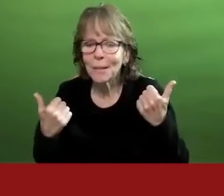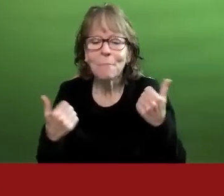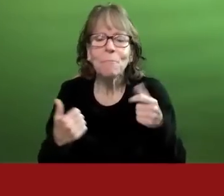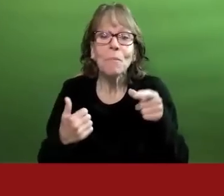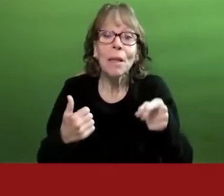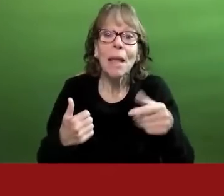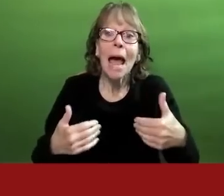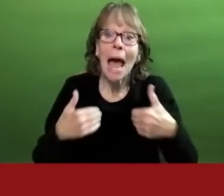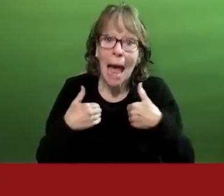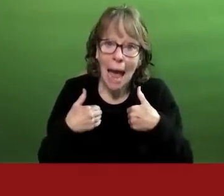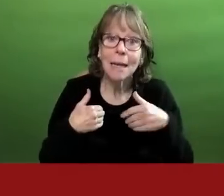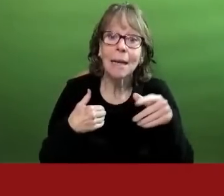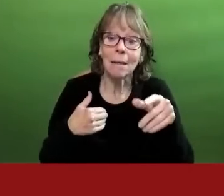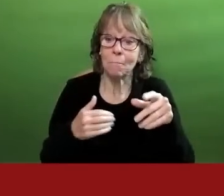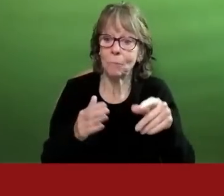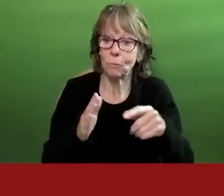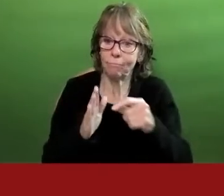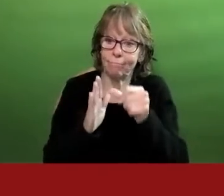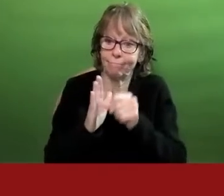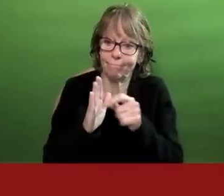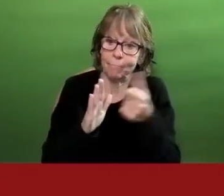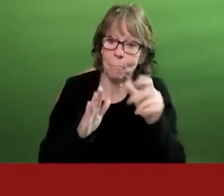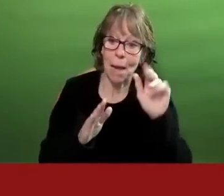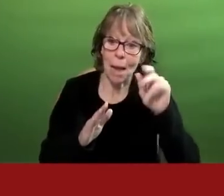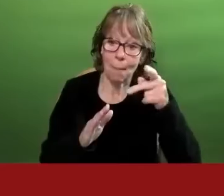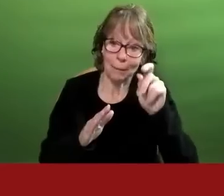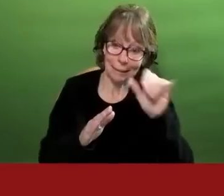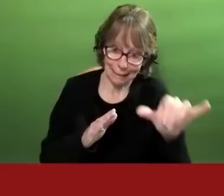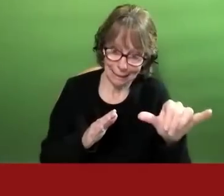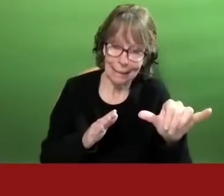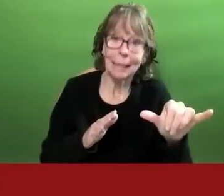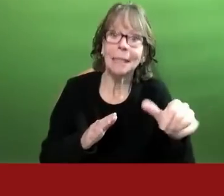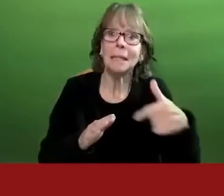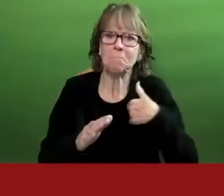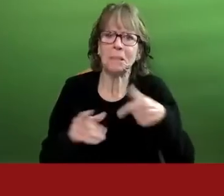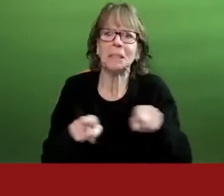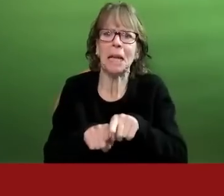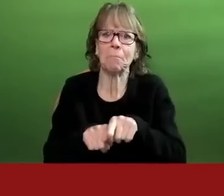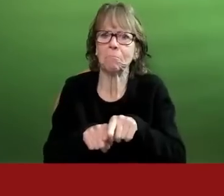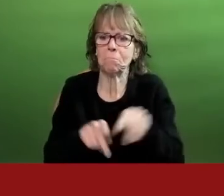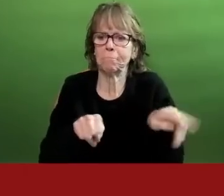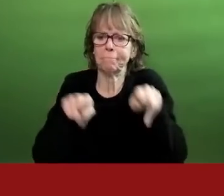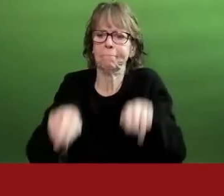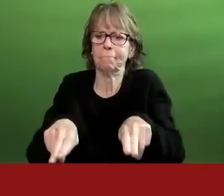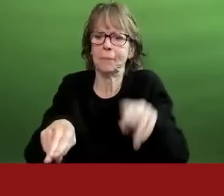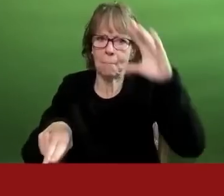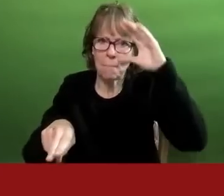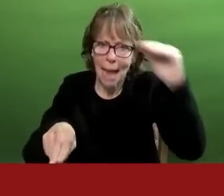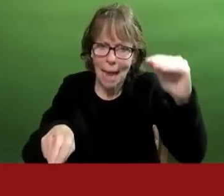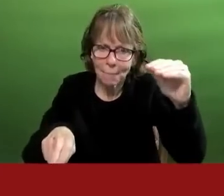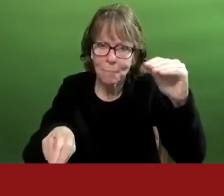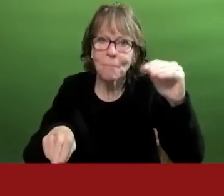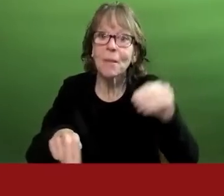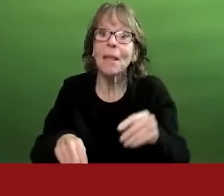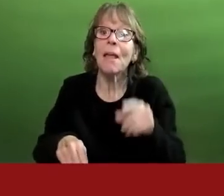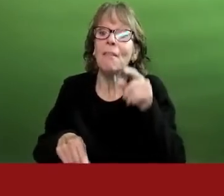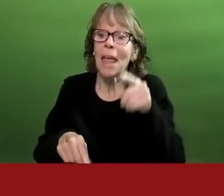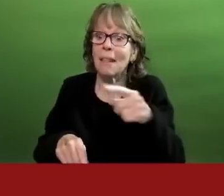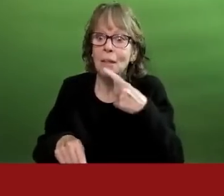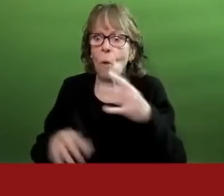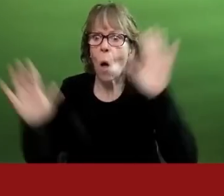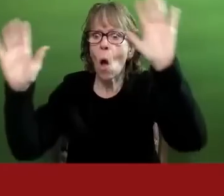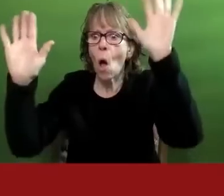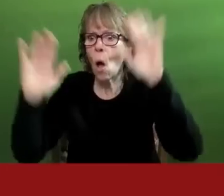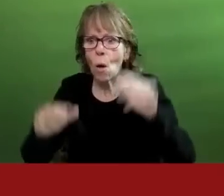Then abruptly, I was moved to a room with a woman after I informed the nurse that I couldn't use the portable urinal because I was